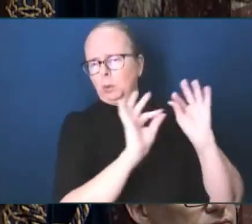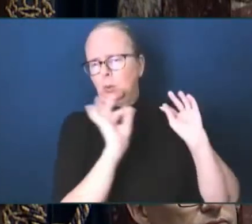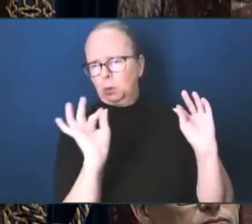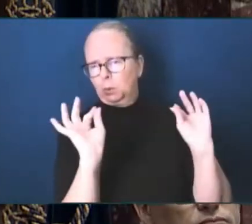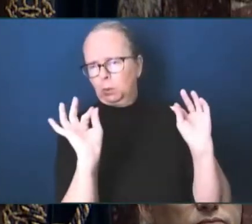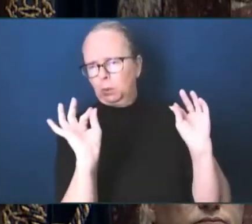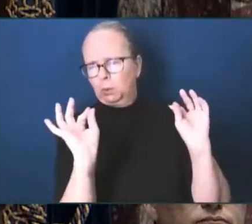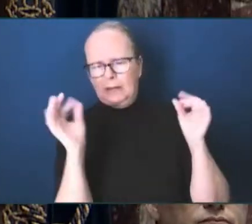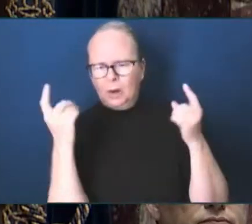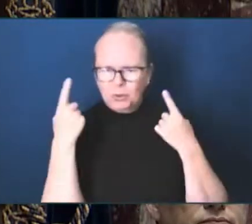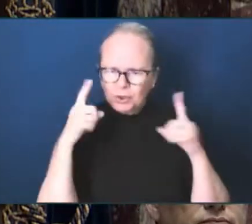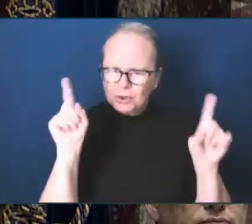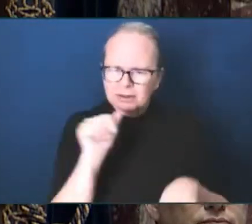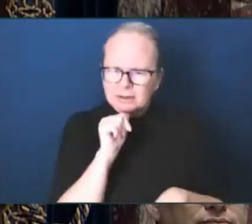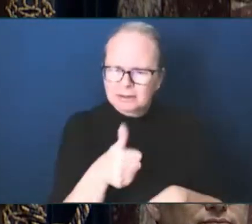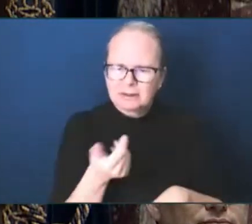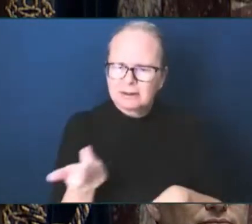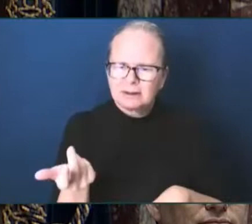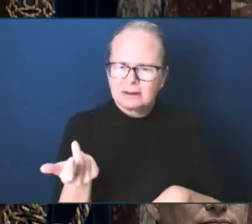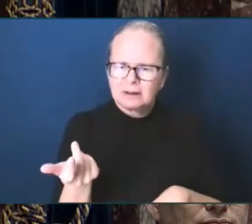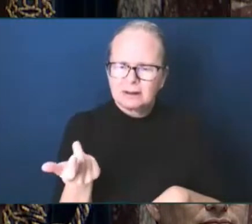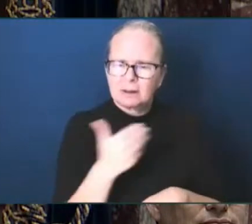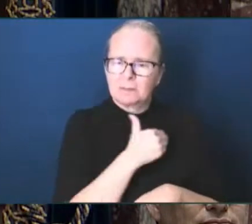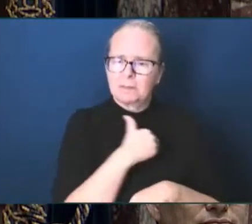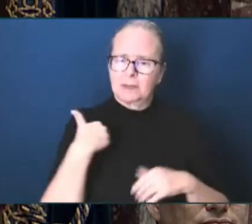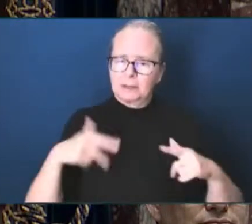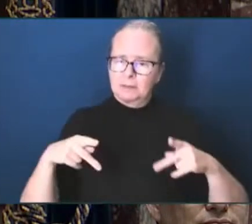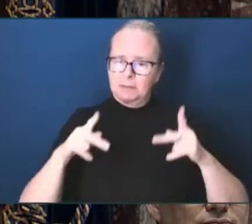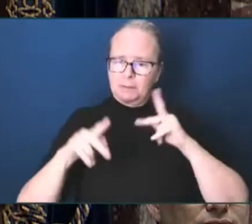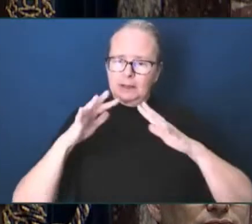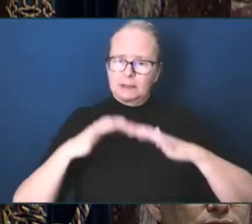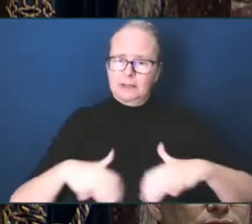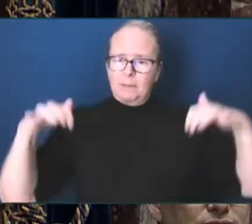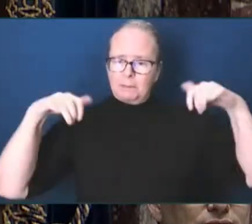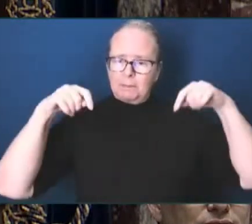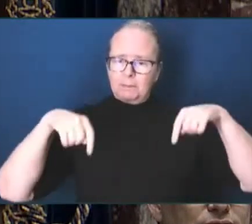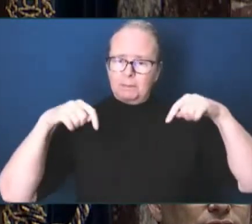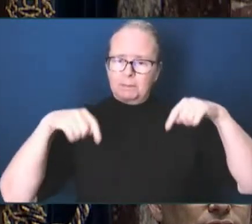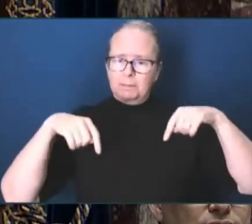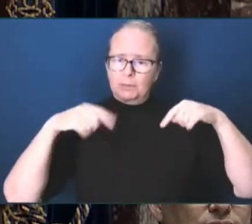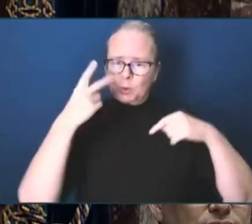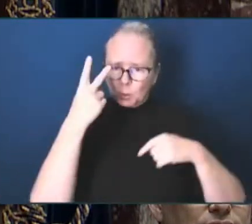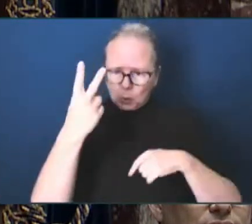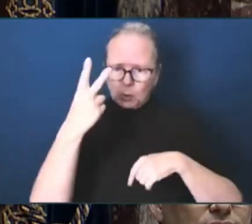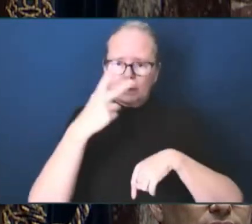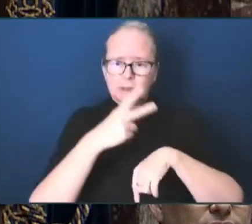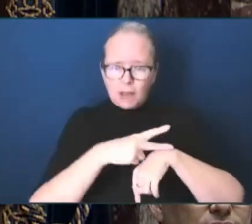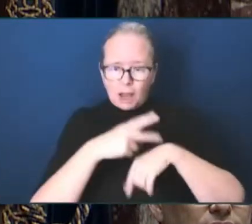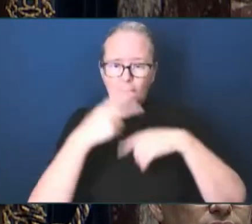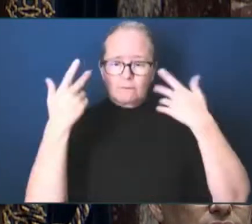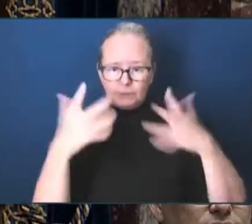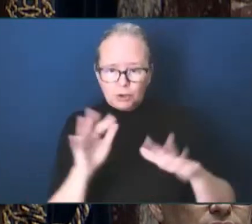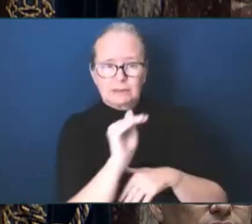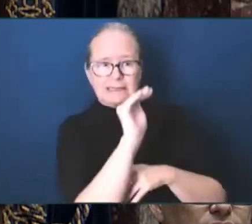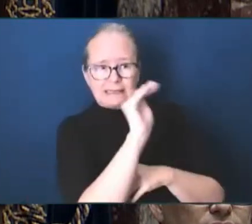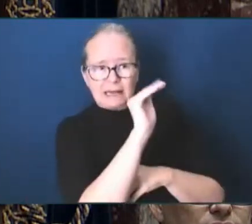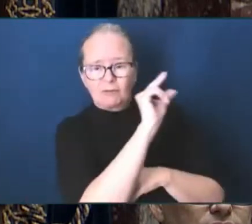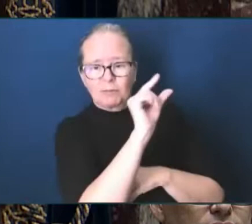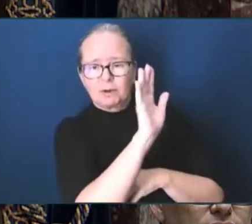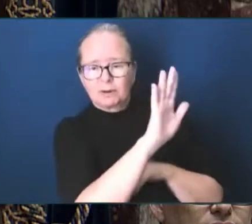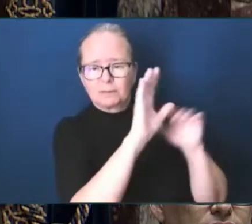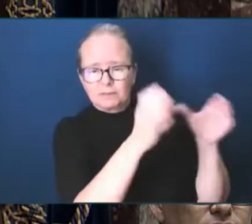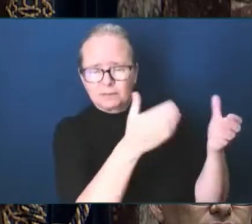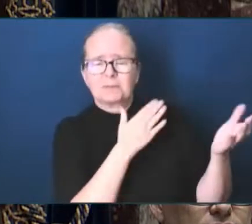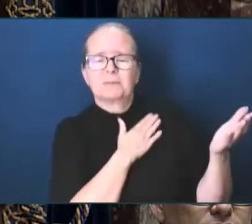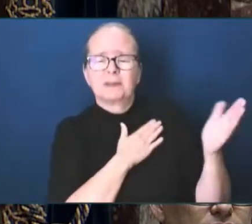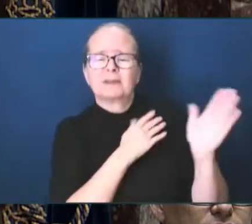together twice now and implored the government to change and to review the Mental Health Act. So through you, Mr. Speaker,